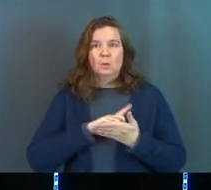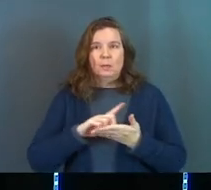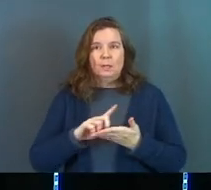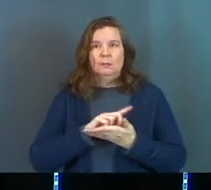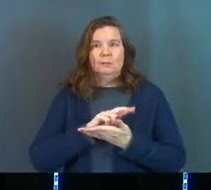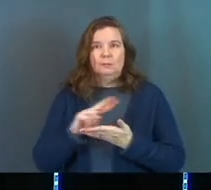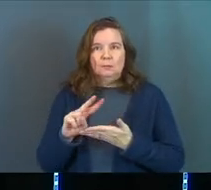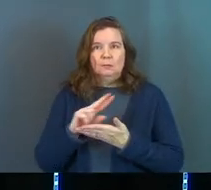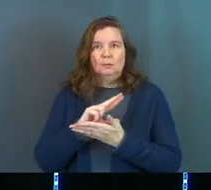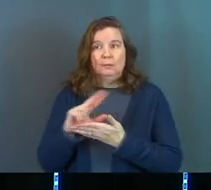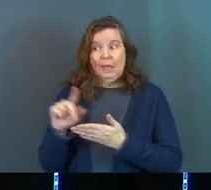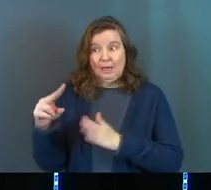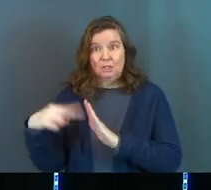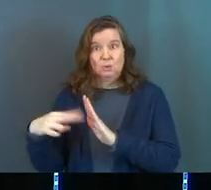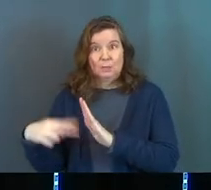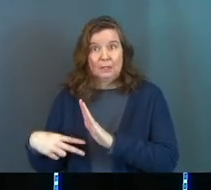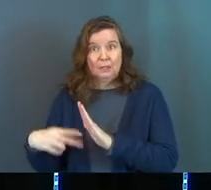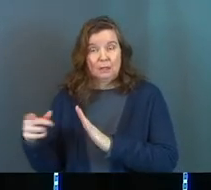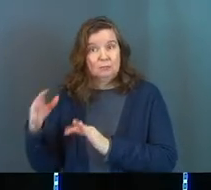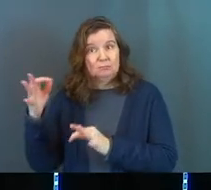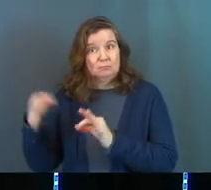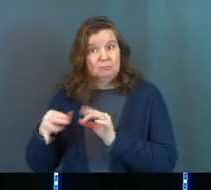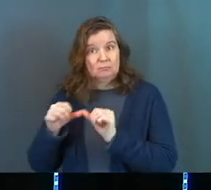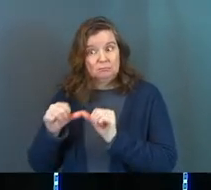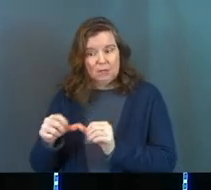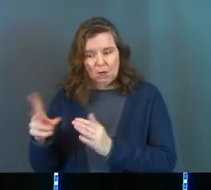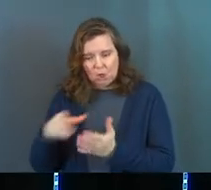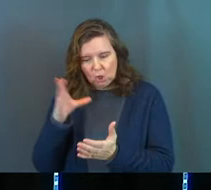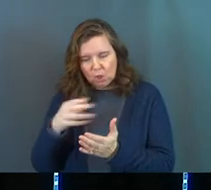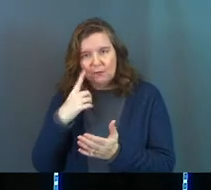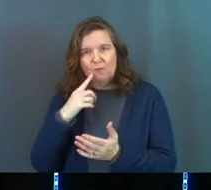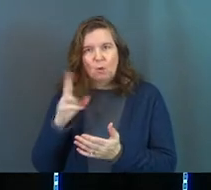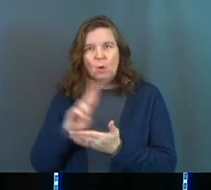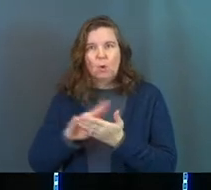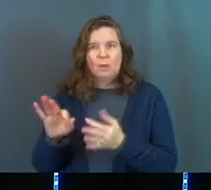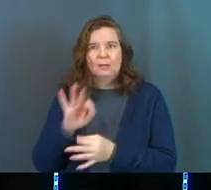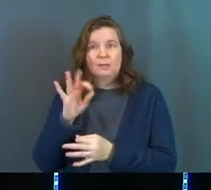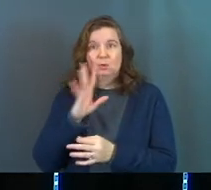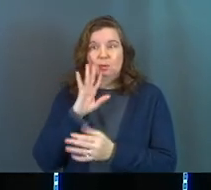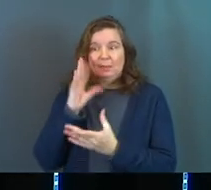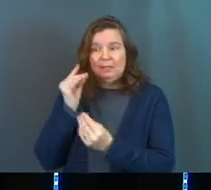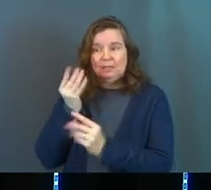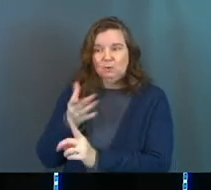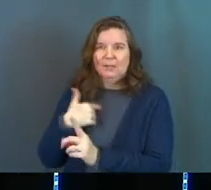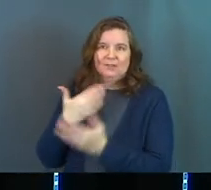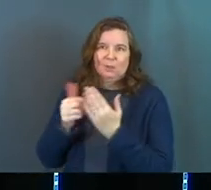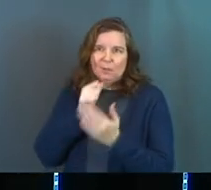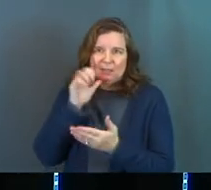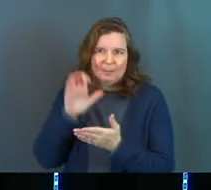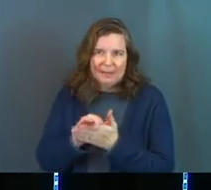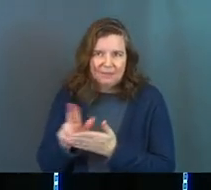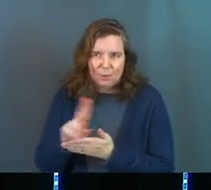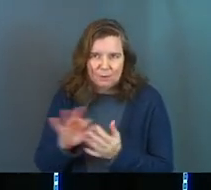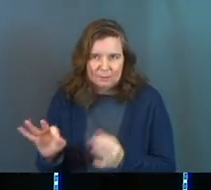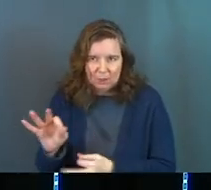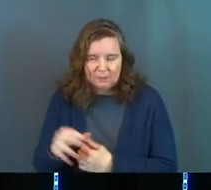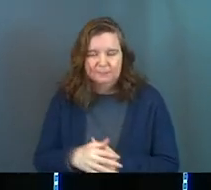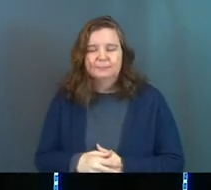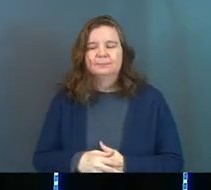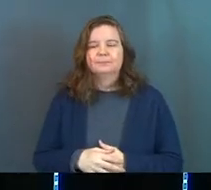weeks, and he's reading the Bible. And he's looking for the Holy Spirit to speak to him, even though he doesn't believe in a Holy